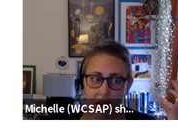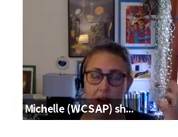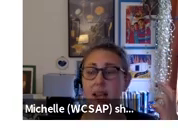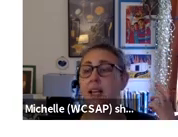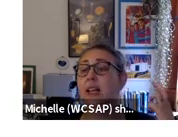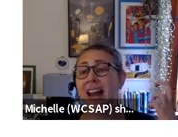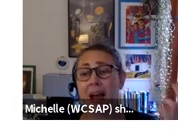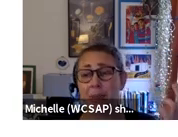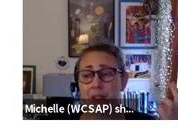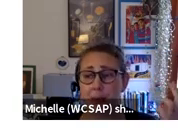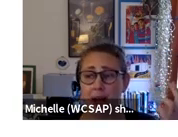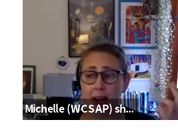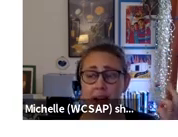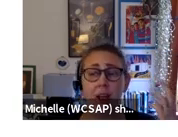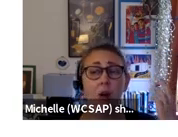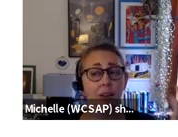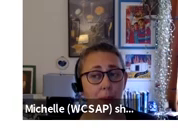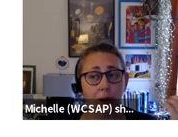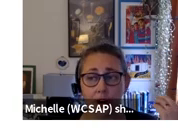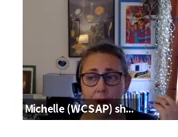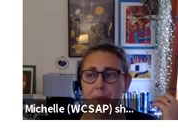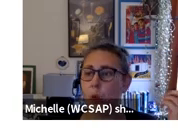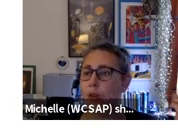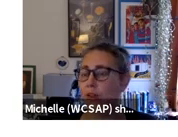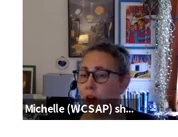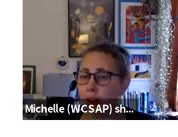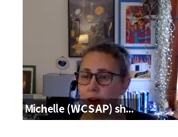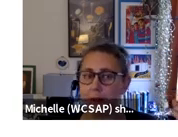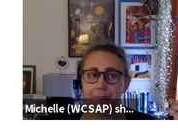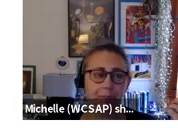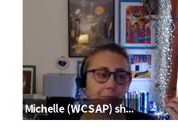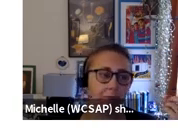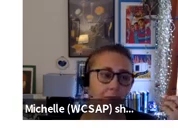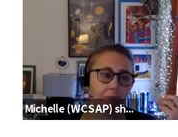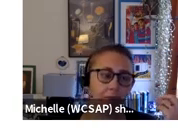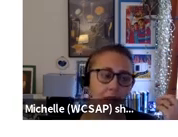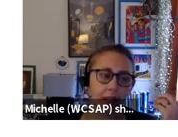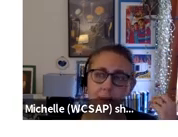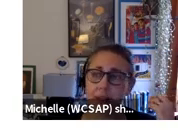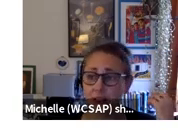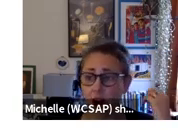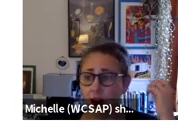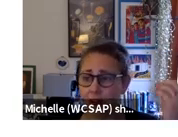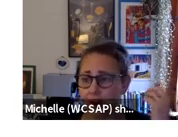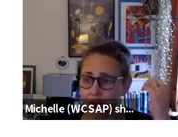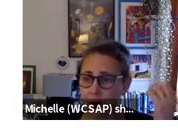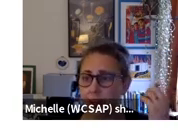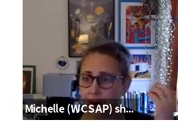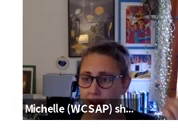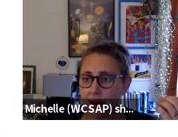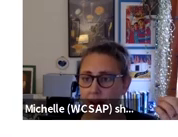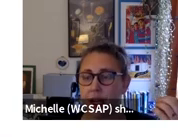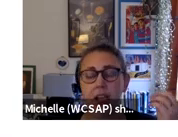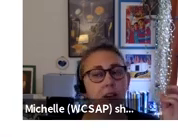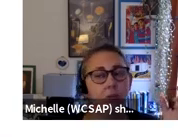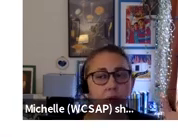believe. If it happened by their partner or their father, something that's hard for them to wrap their